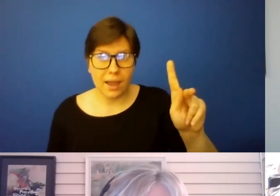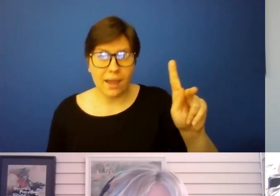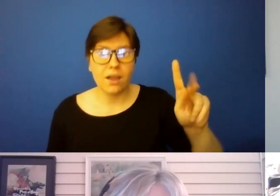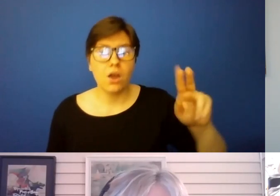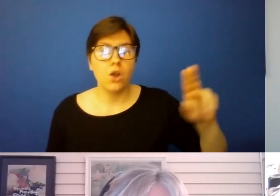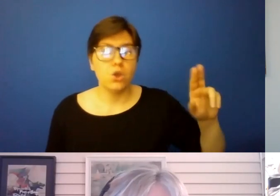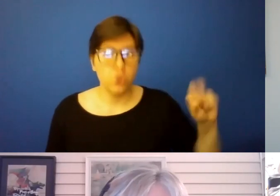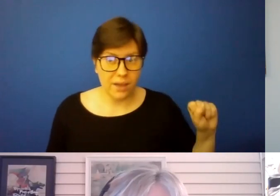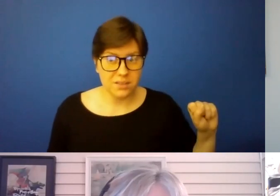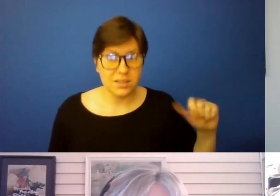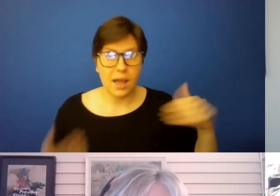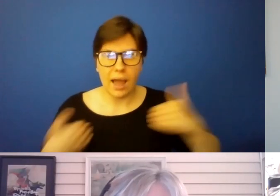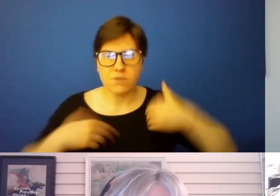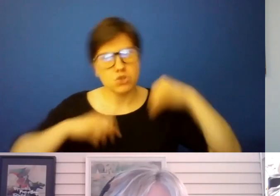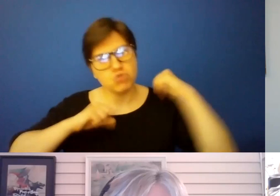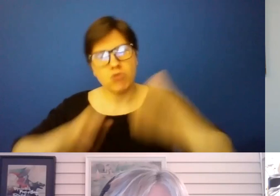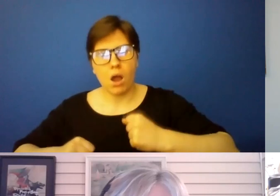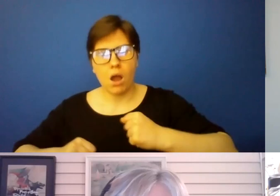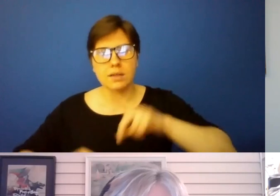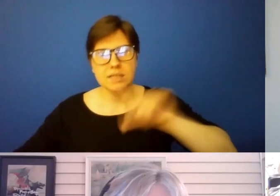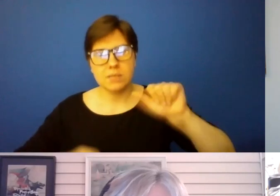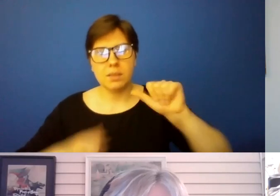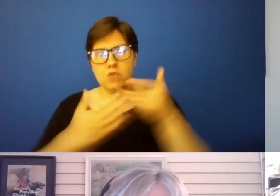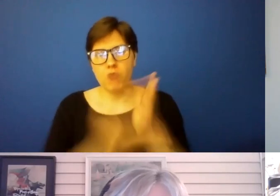have vibrant disability rights